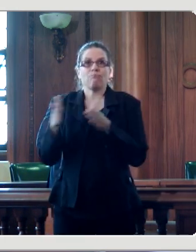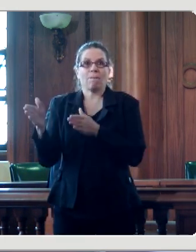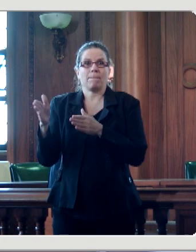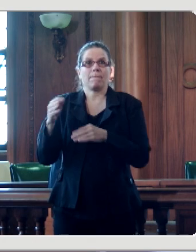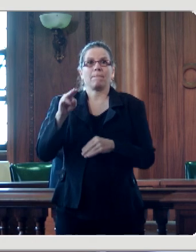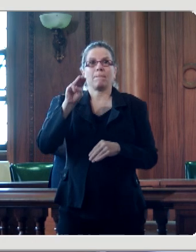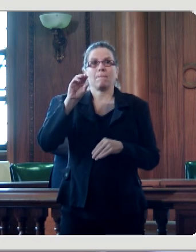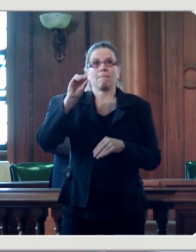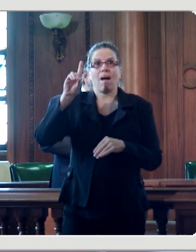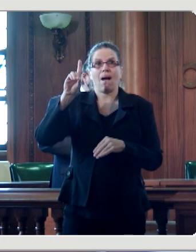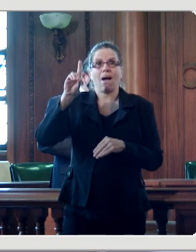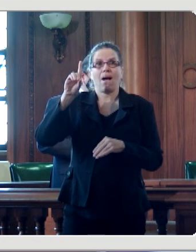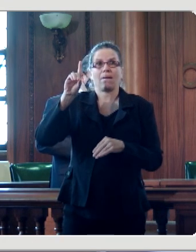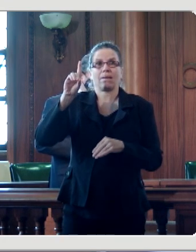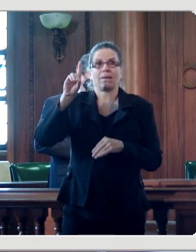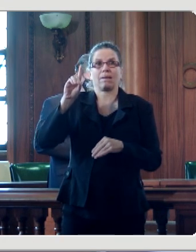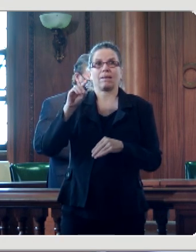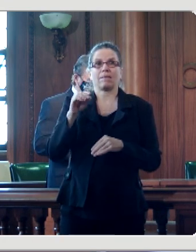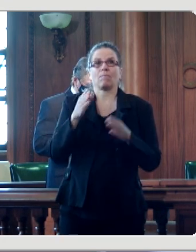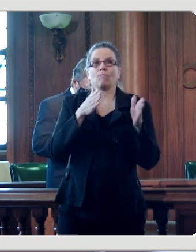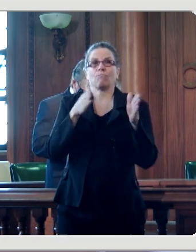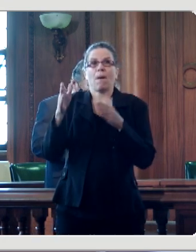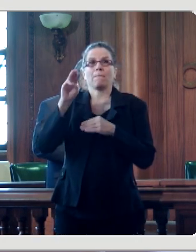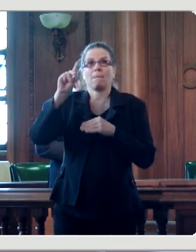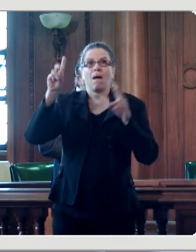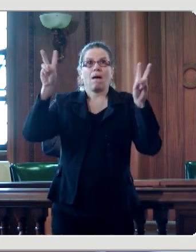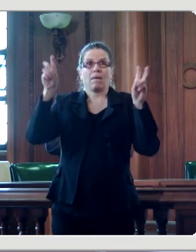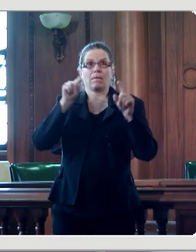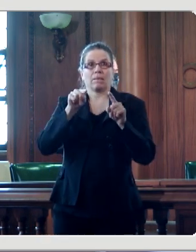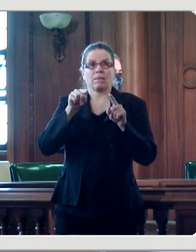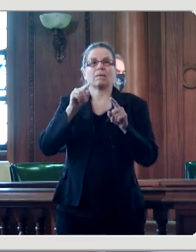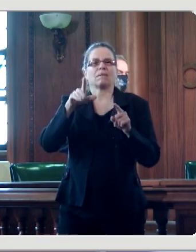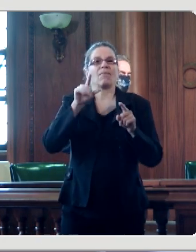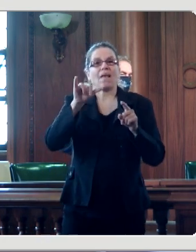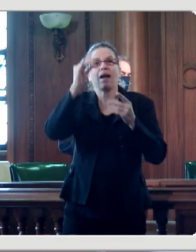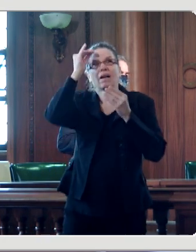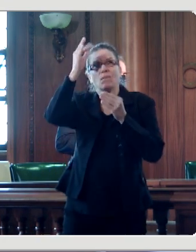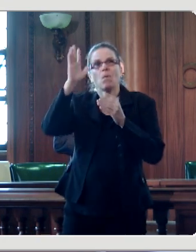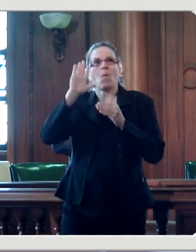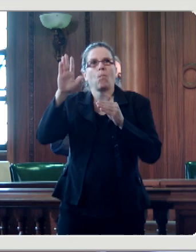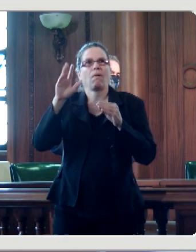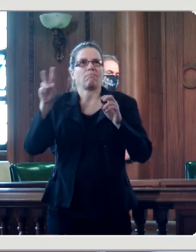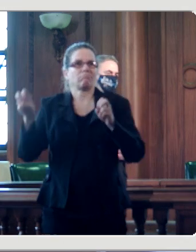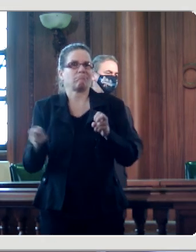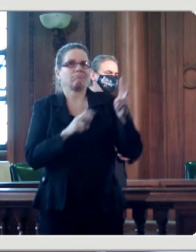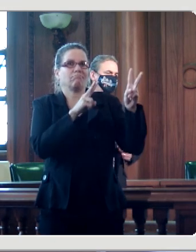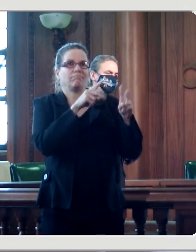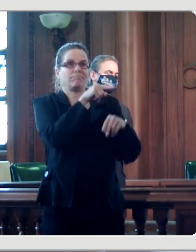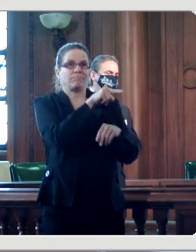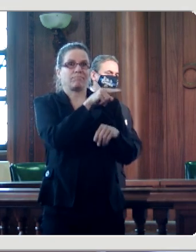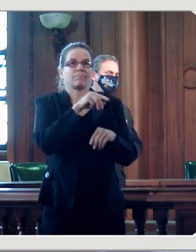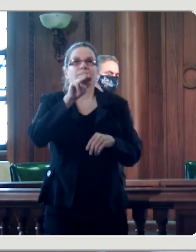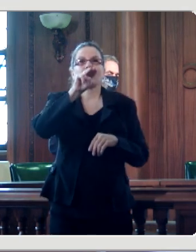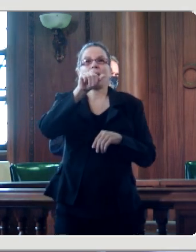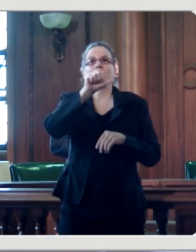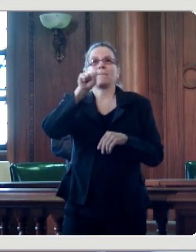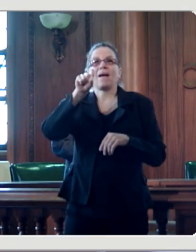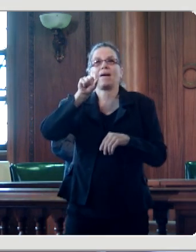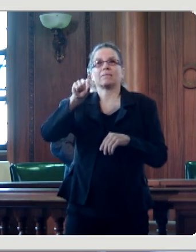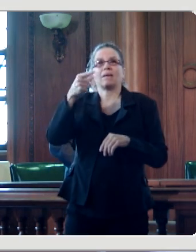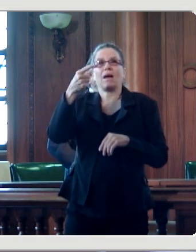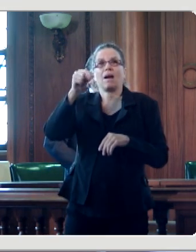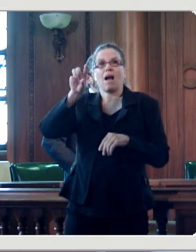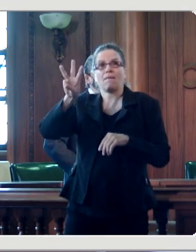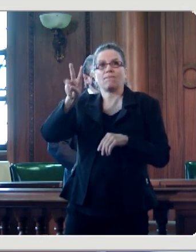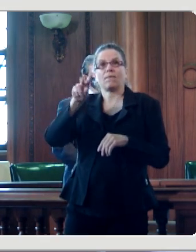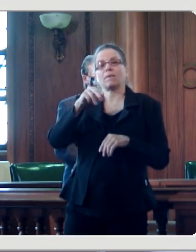mass.gov, and it will make sure that we are scheduling appointments, that we are tracking who we're giving